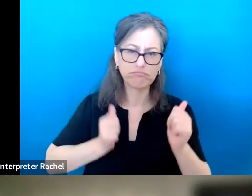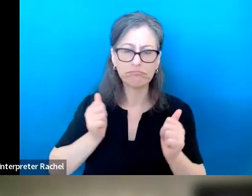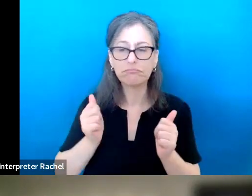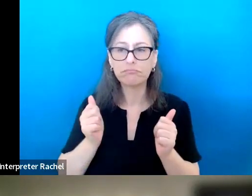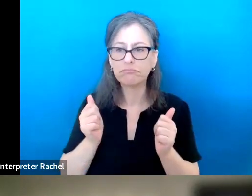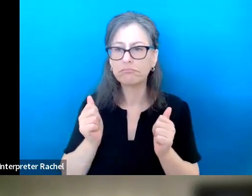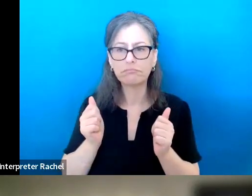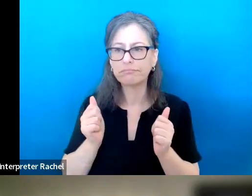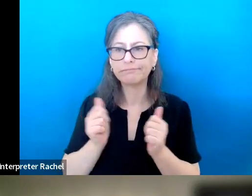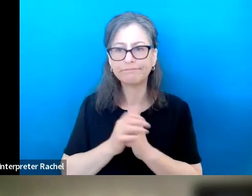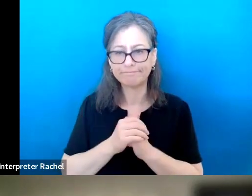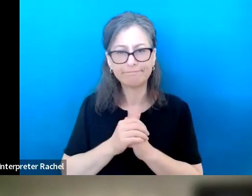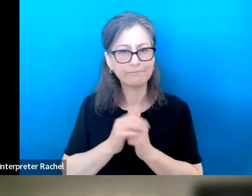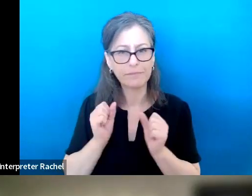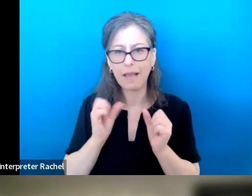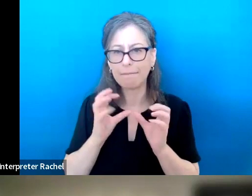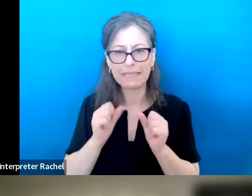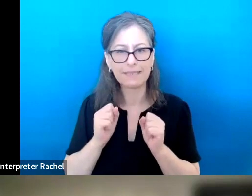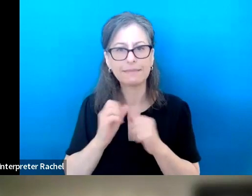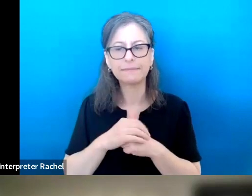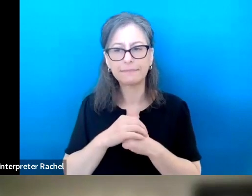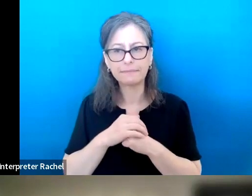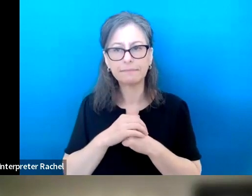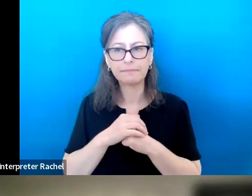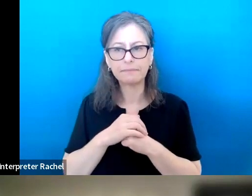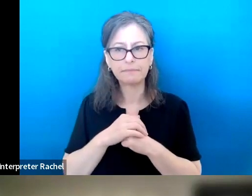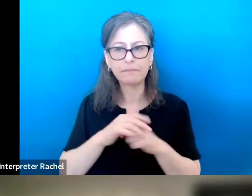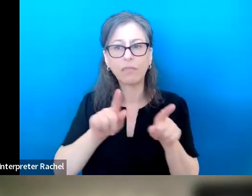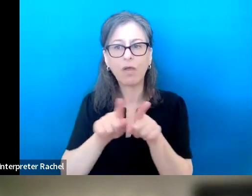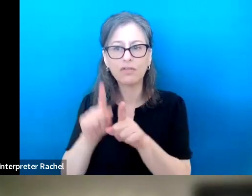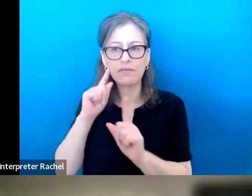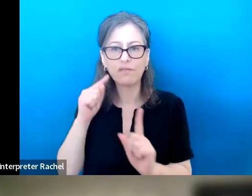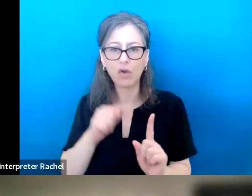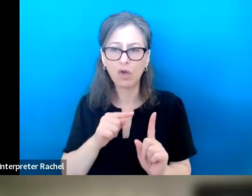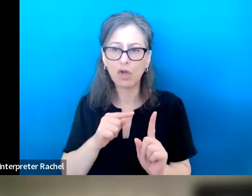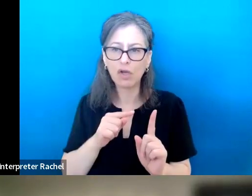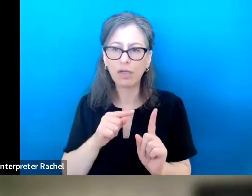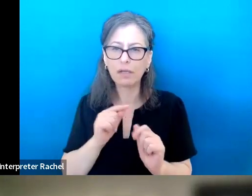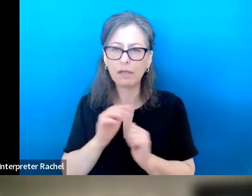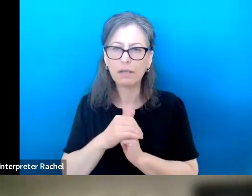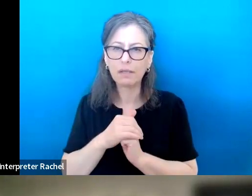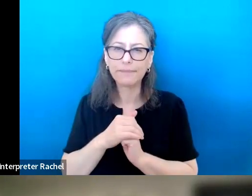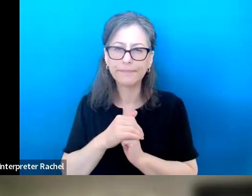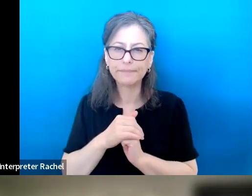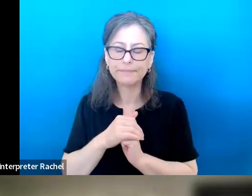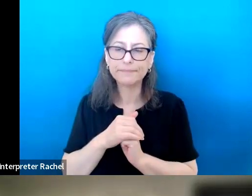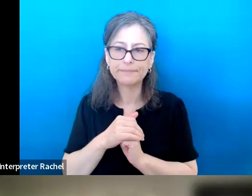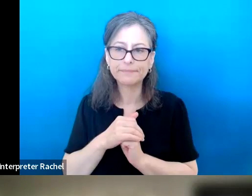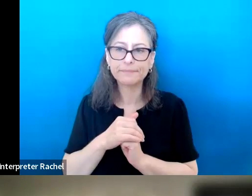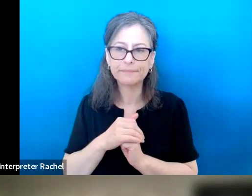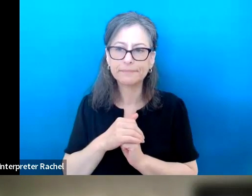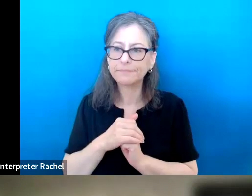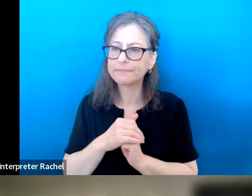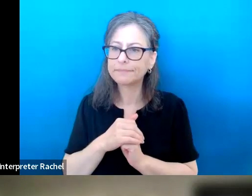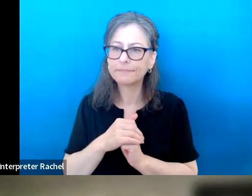which was amazing. And also for her, I don't know if